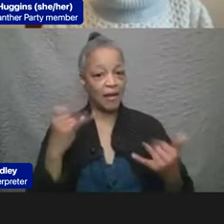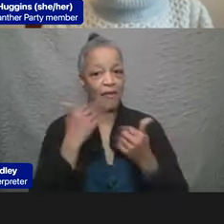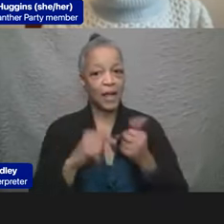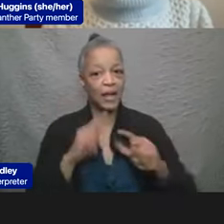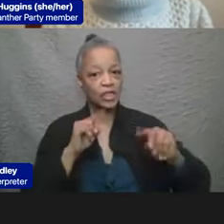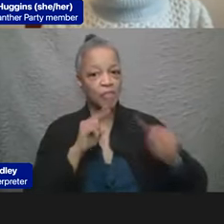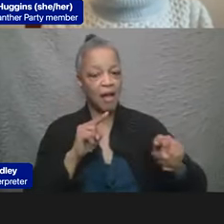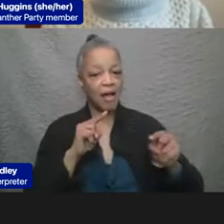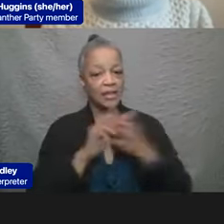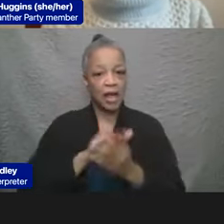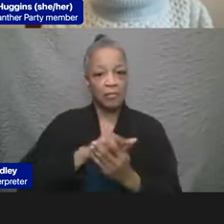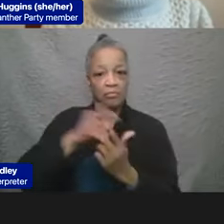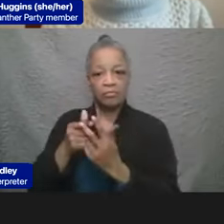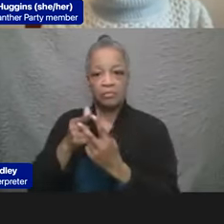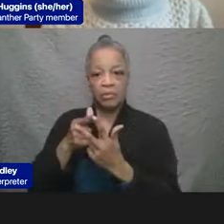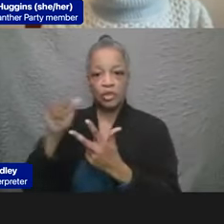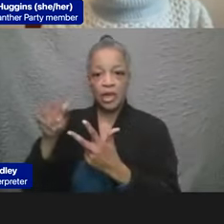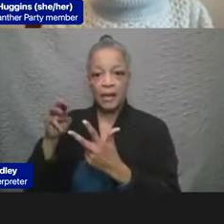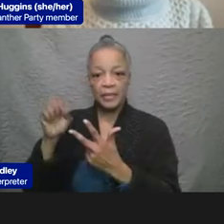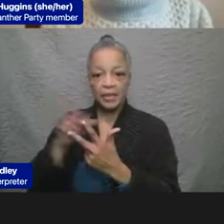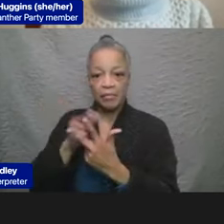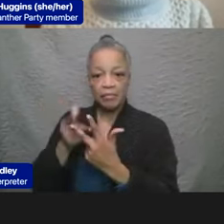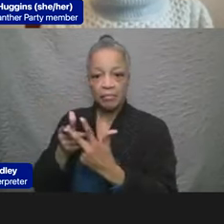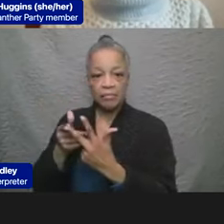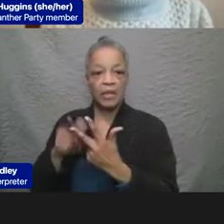followed by James and then Kamau.